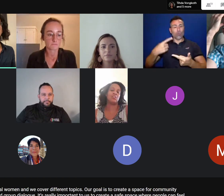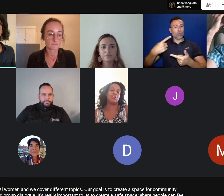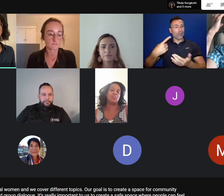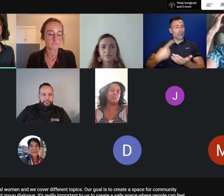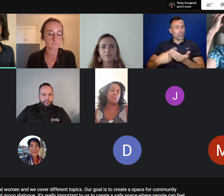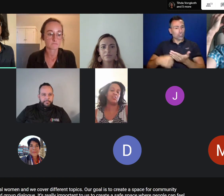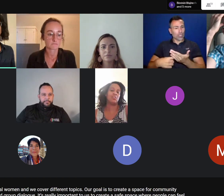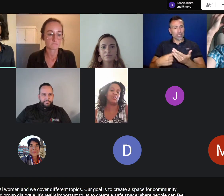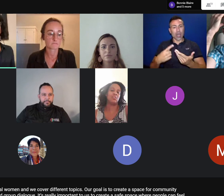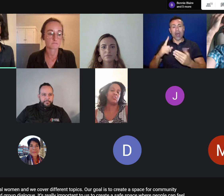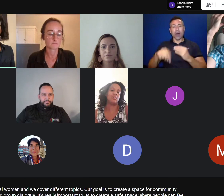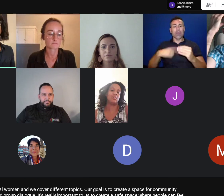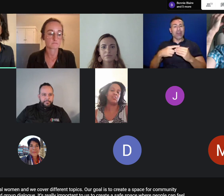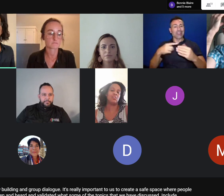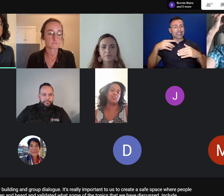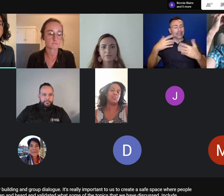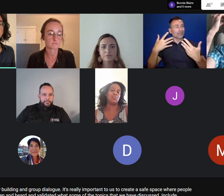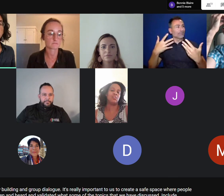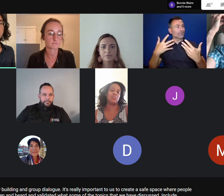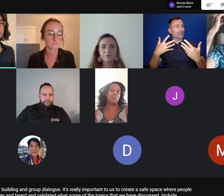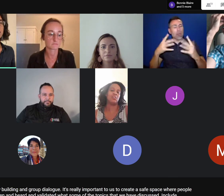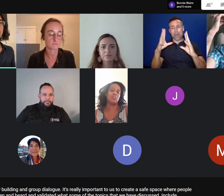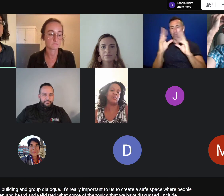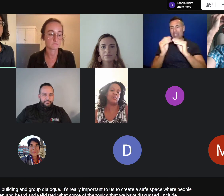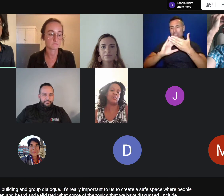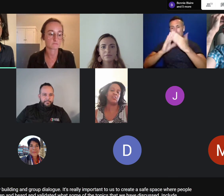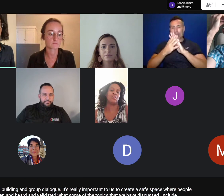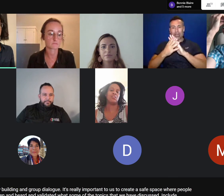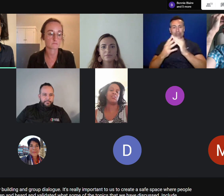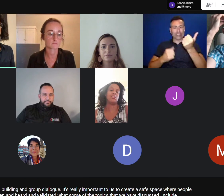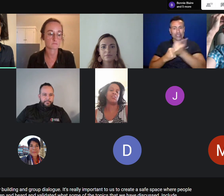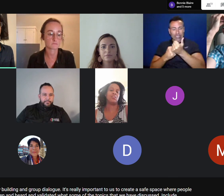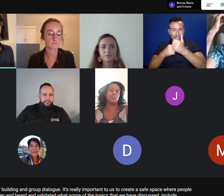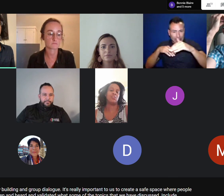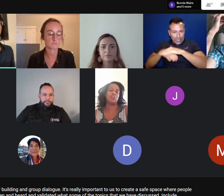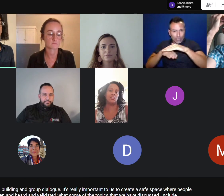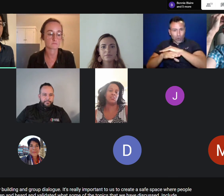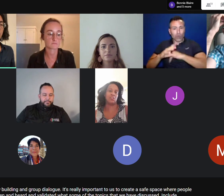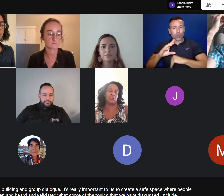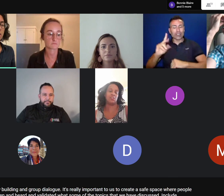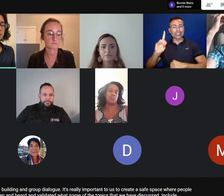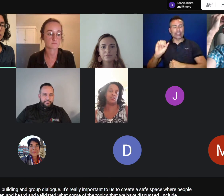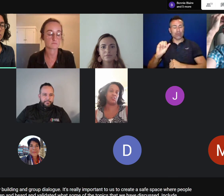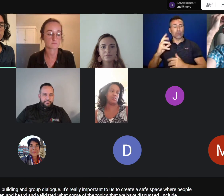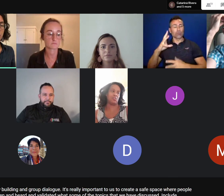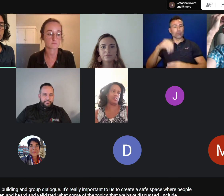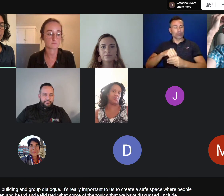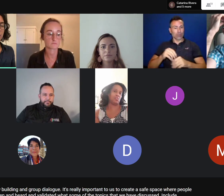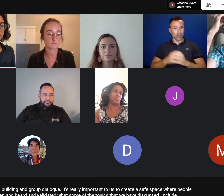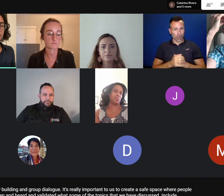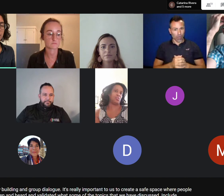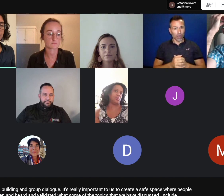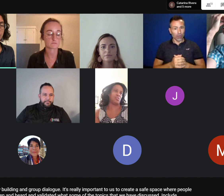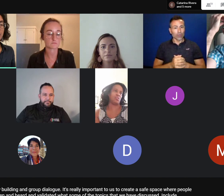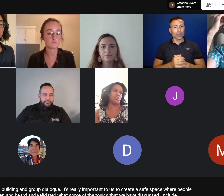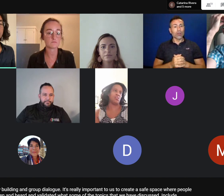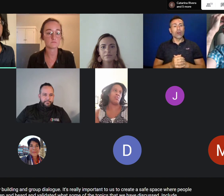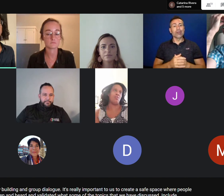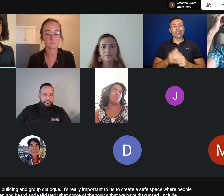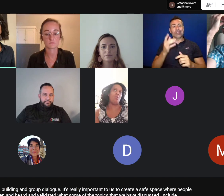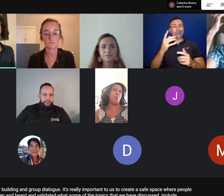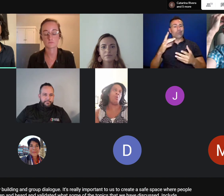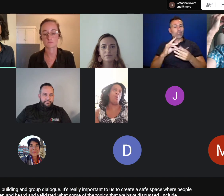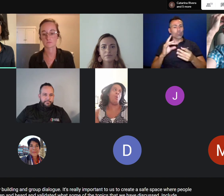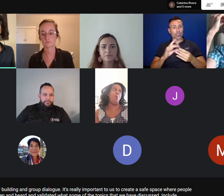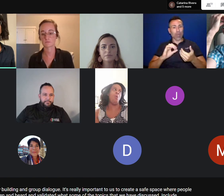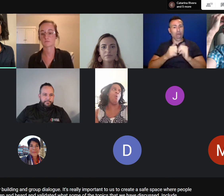provided recommendations for meeting leaders and meeting participants. We also spoke about, we had